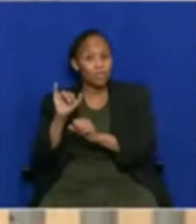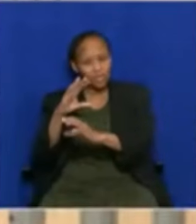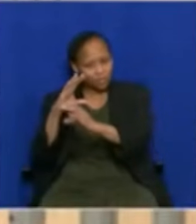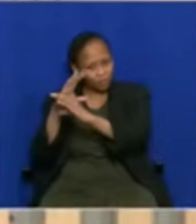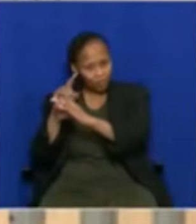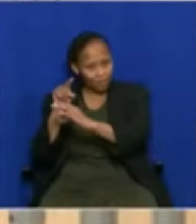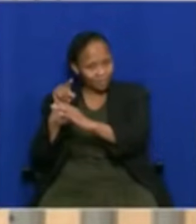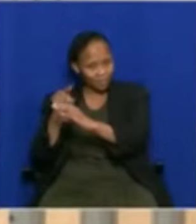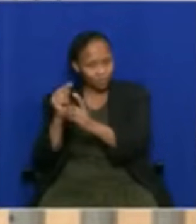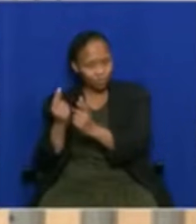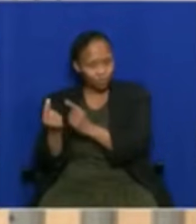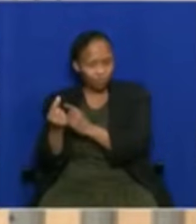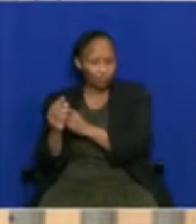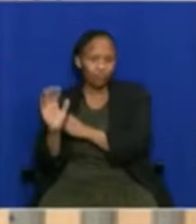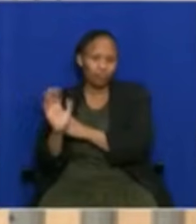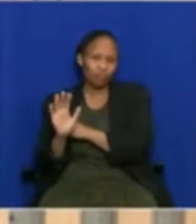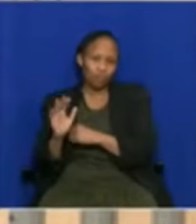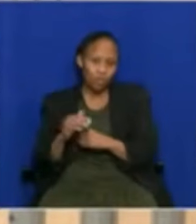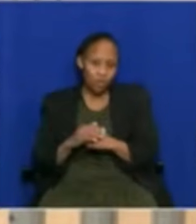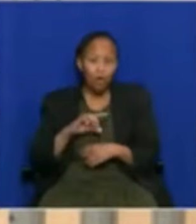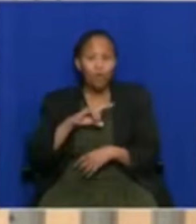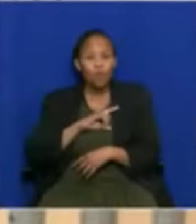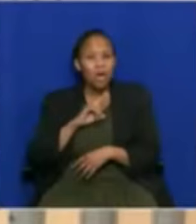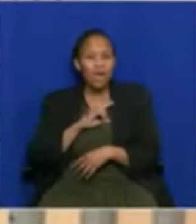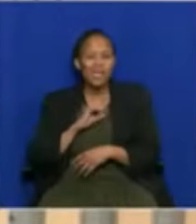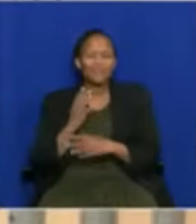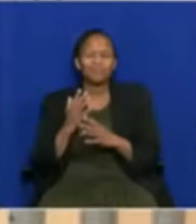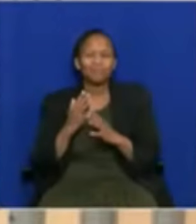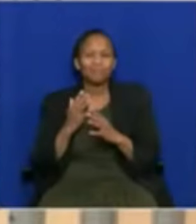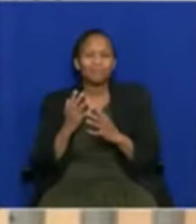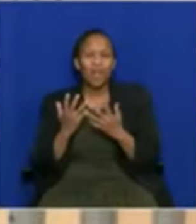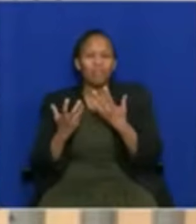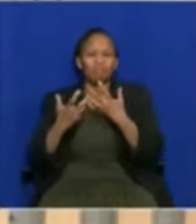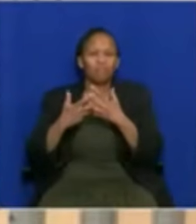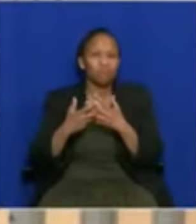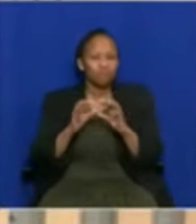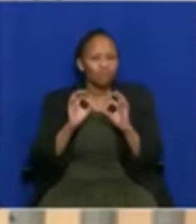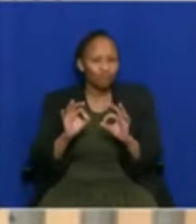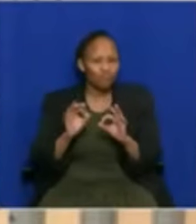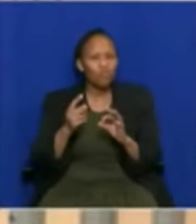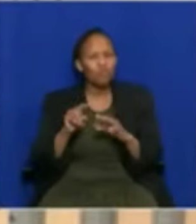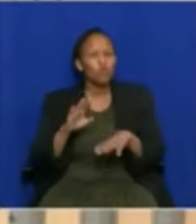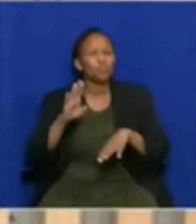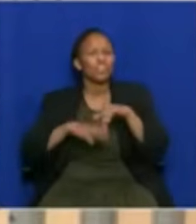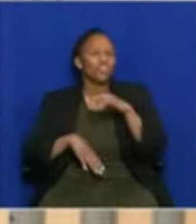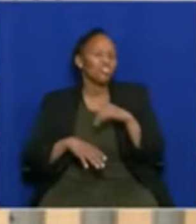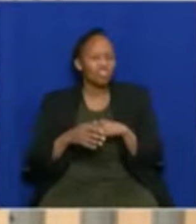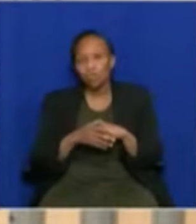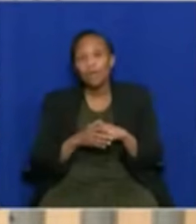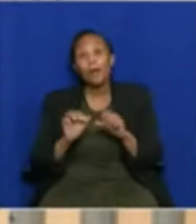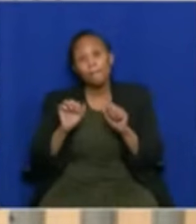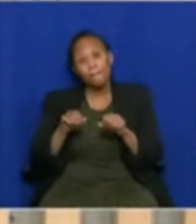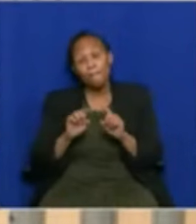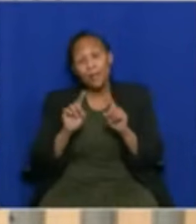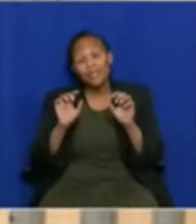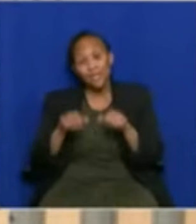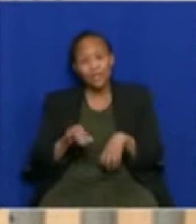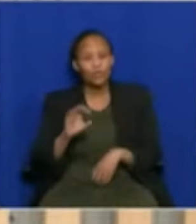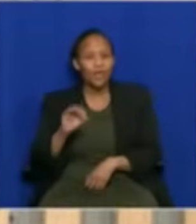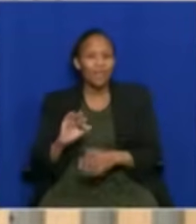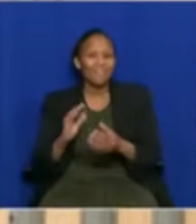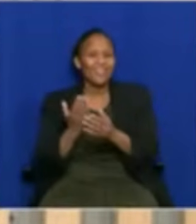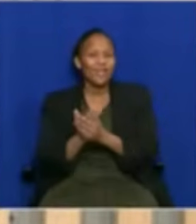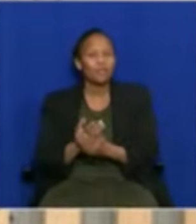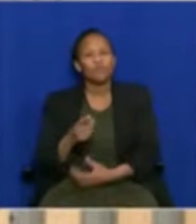because it's not relevant to the charges. But yes, there is a Langlakte case. I don't know if the Colonel has a